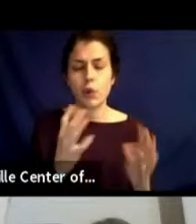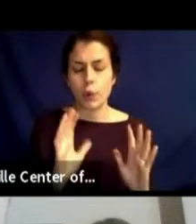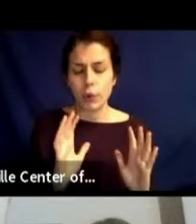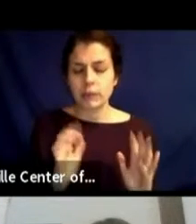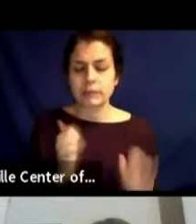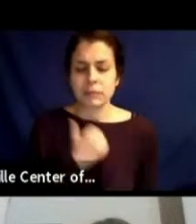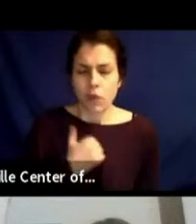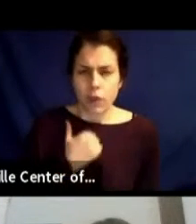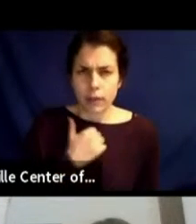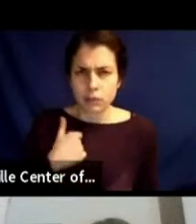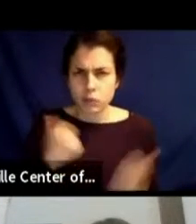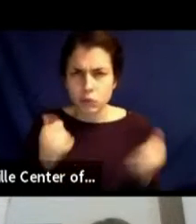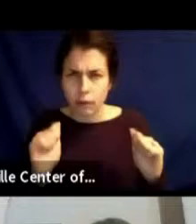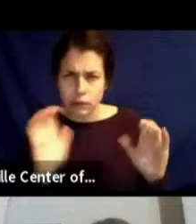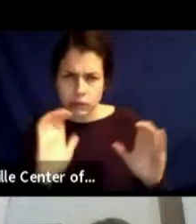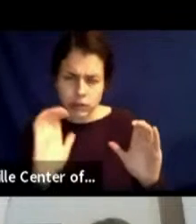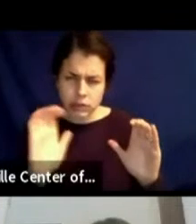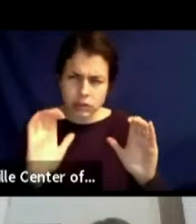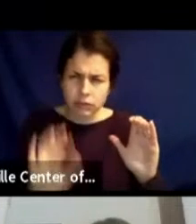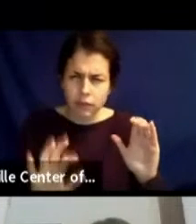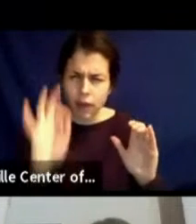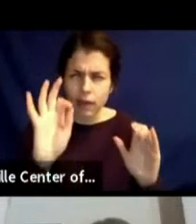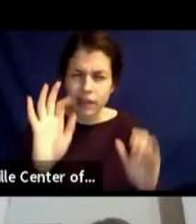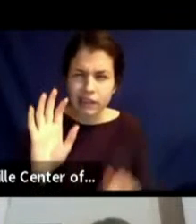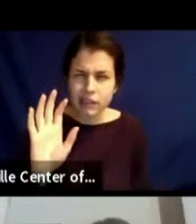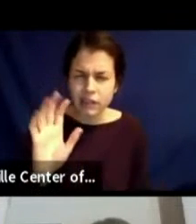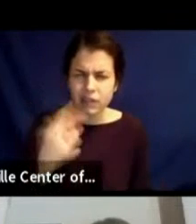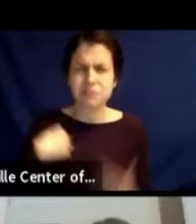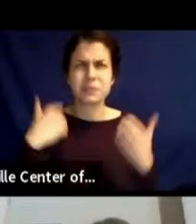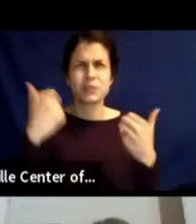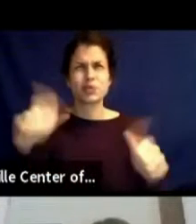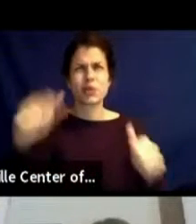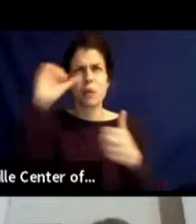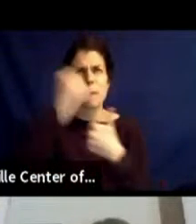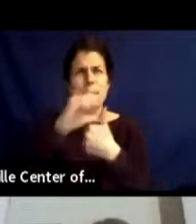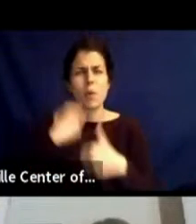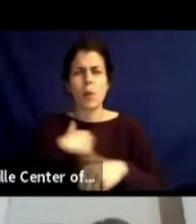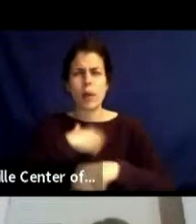up, when did we put this? I'm trying to remember when we put this in place.